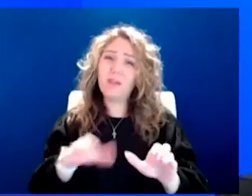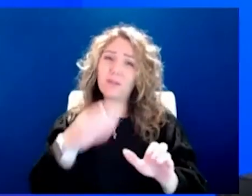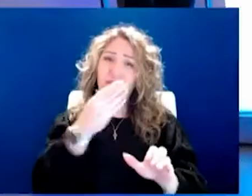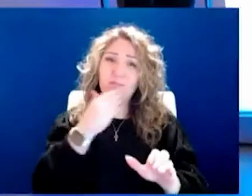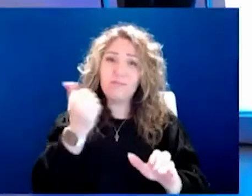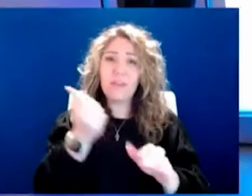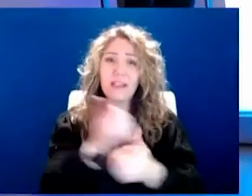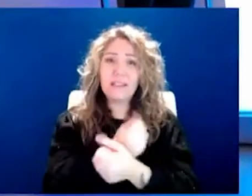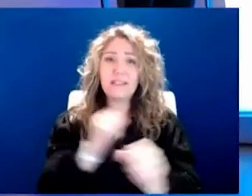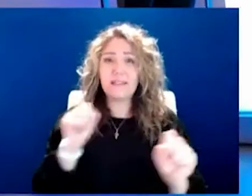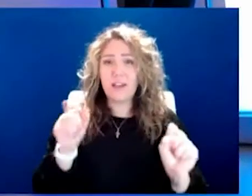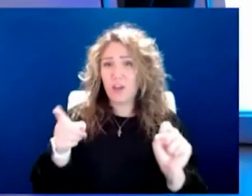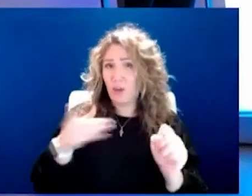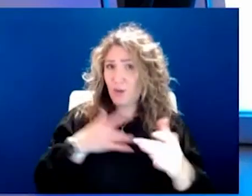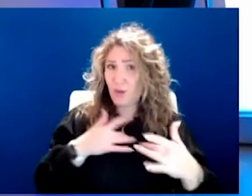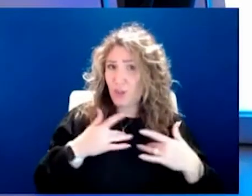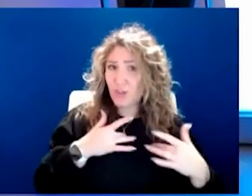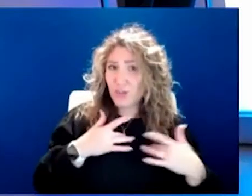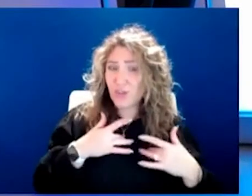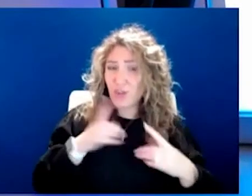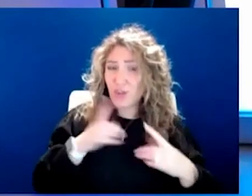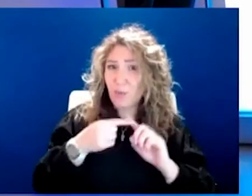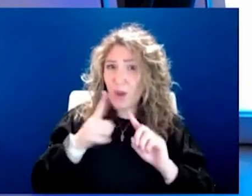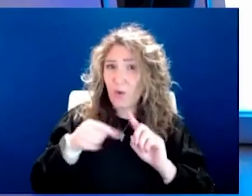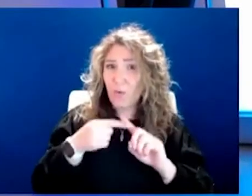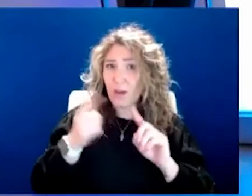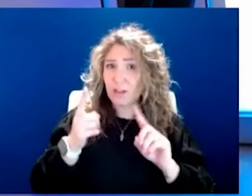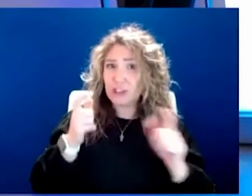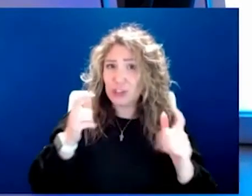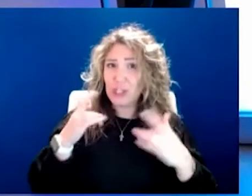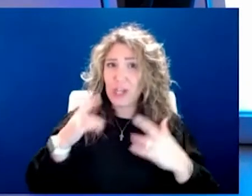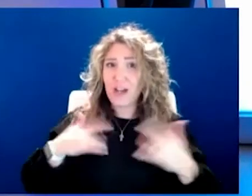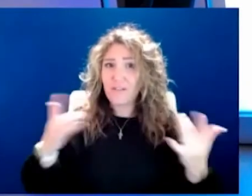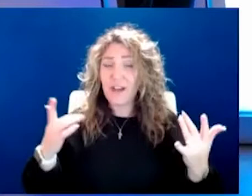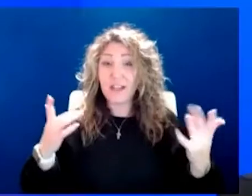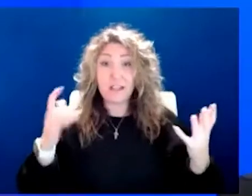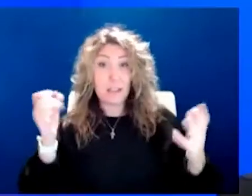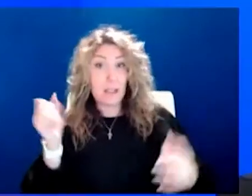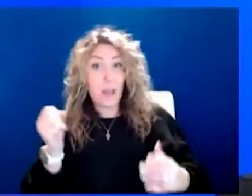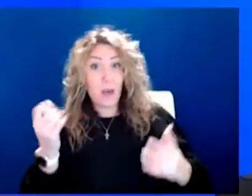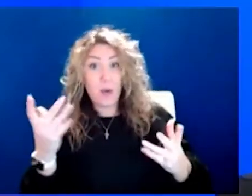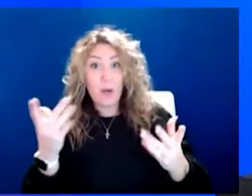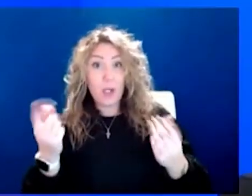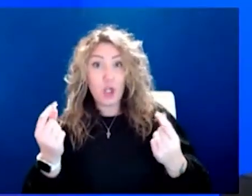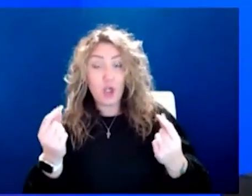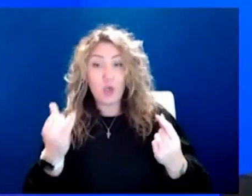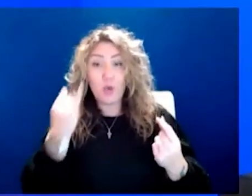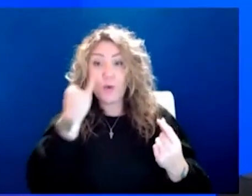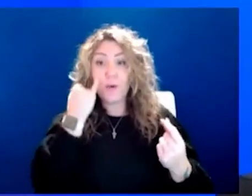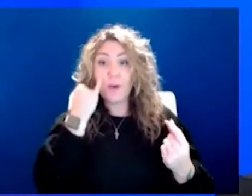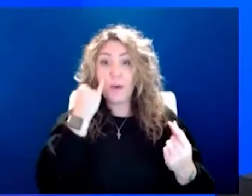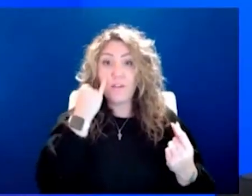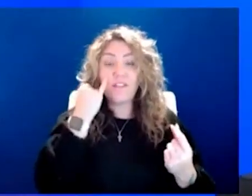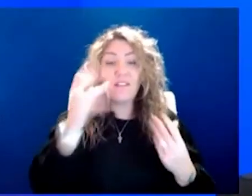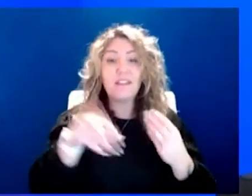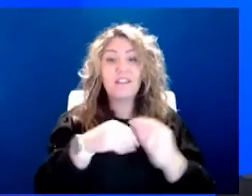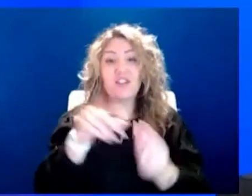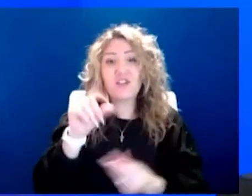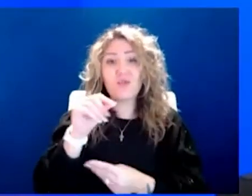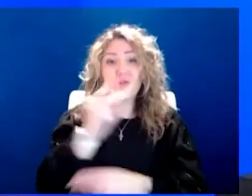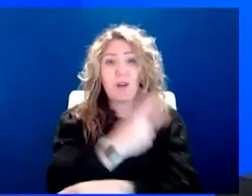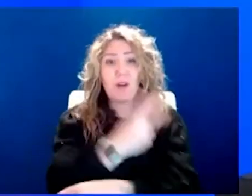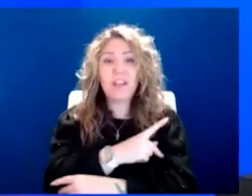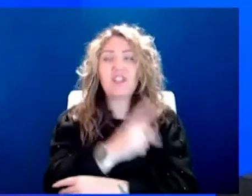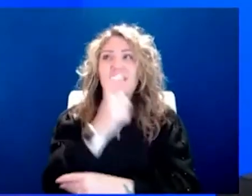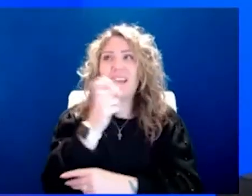get concerned about and talk about when we have these big events like this? What will we do if, even if we have another 20 patients, which doesn't sound like that many,